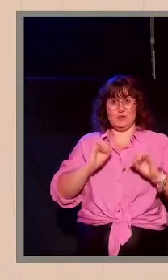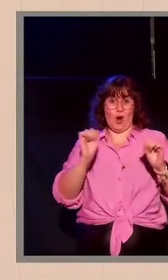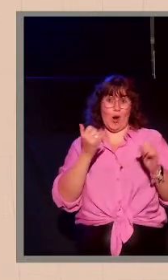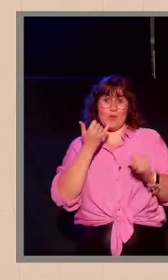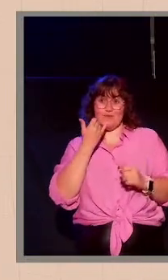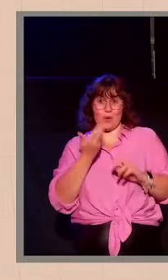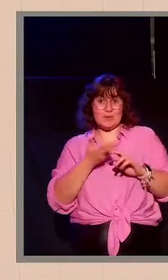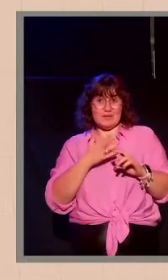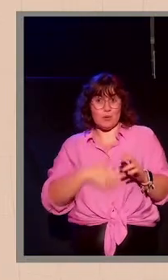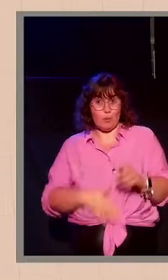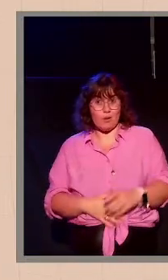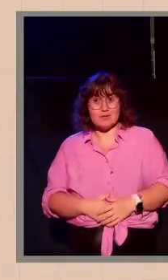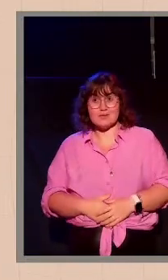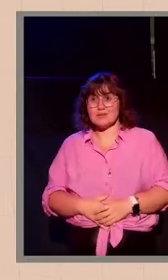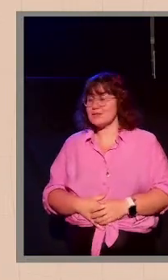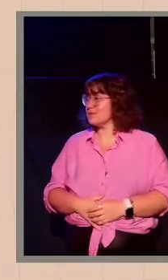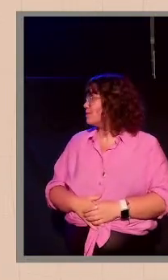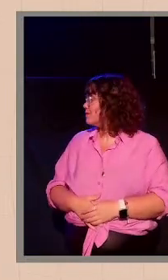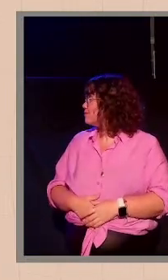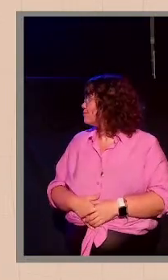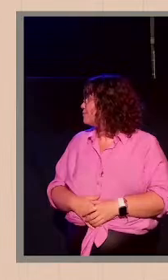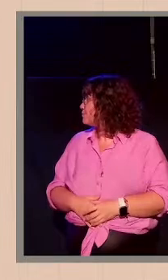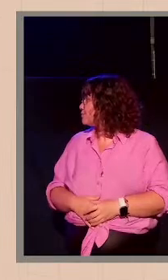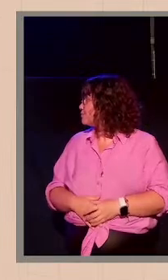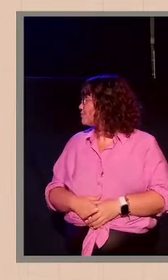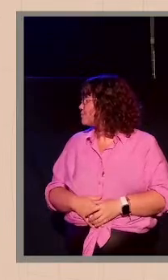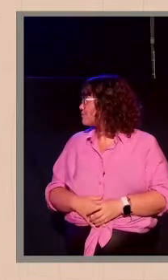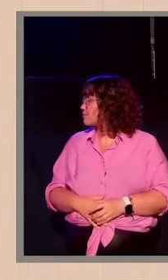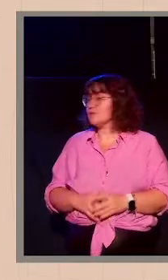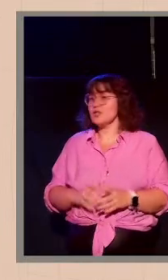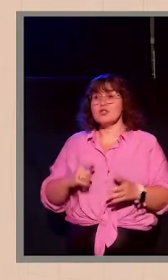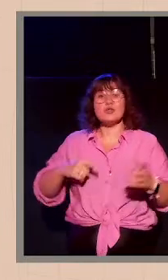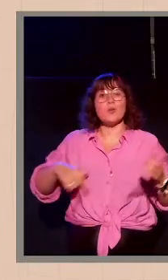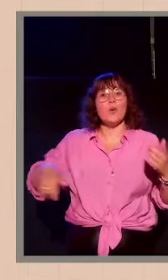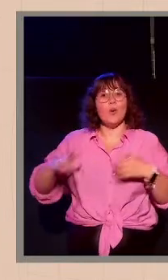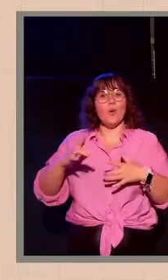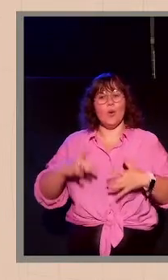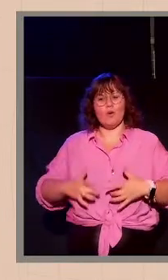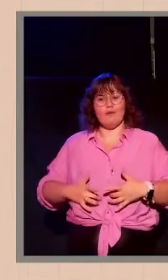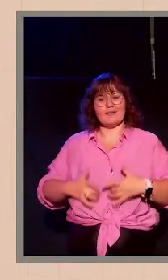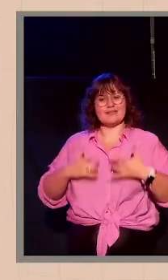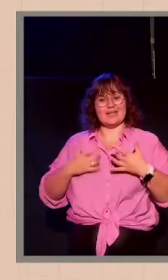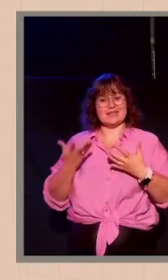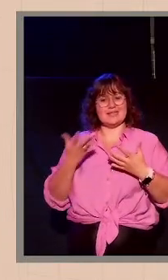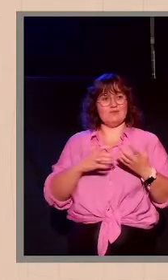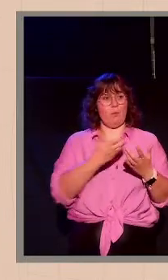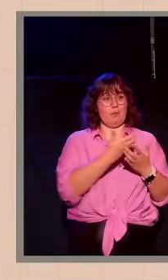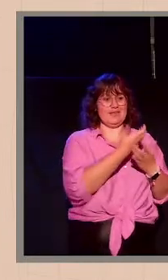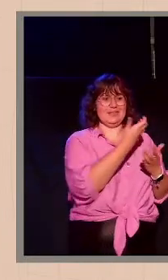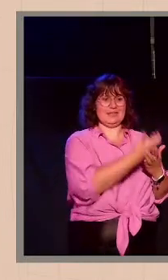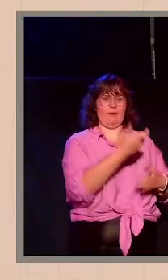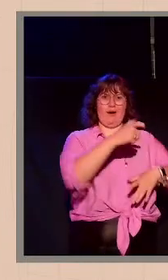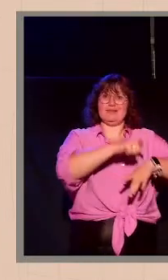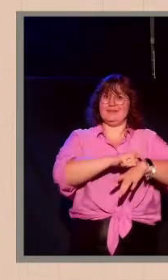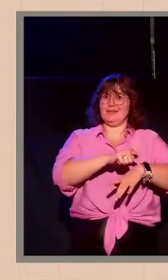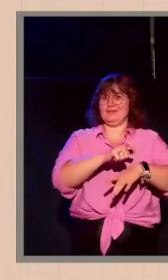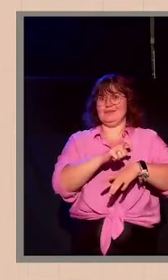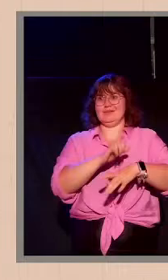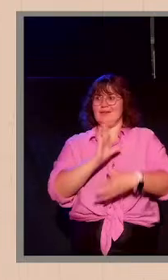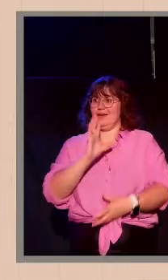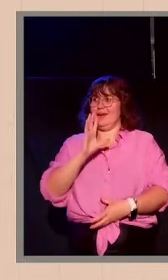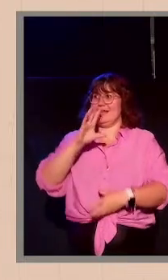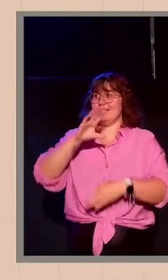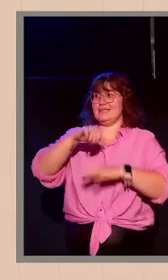phones as well. So it's just taking all of the sensor data from these devices, sending it into this